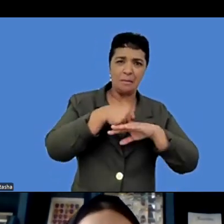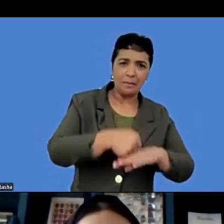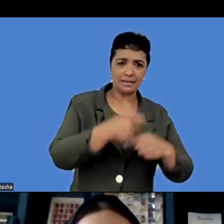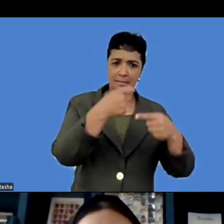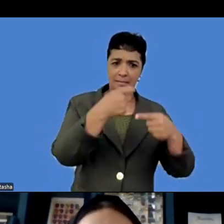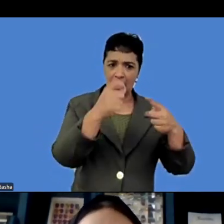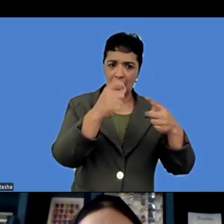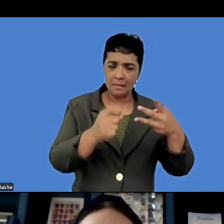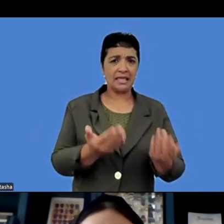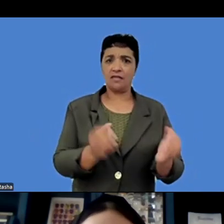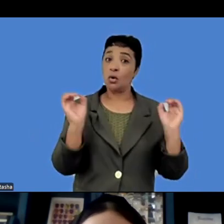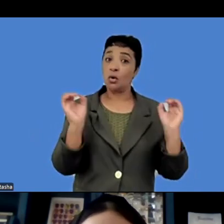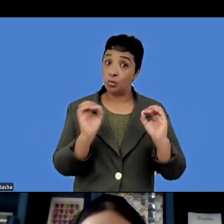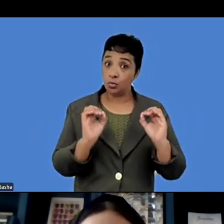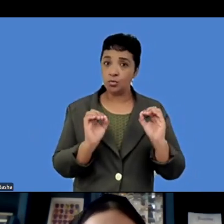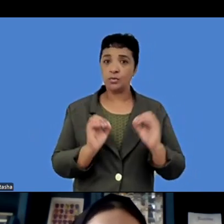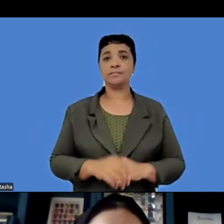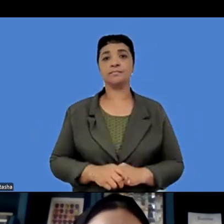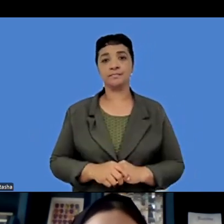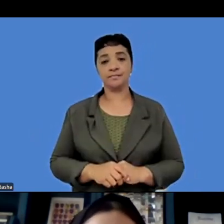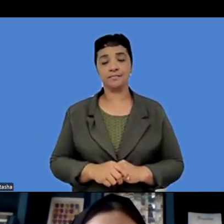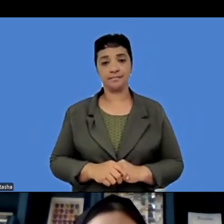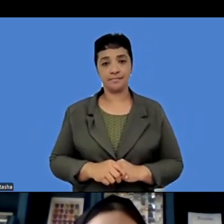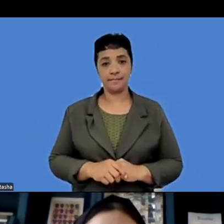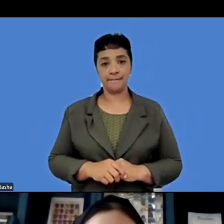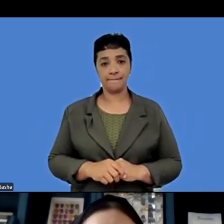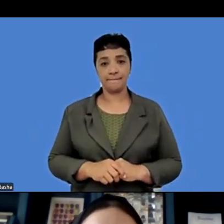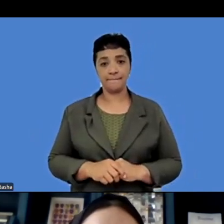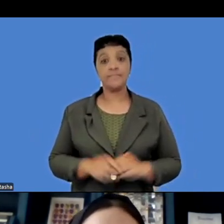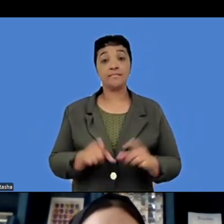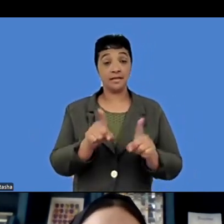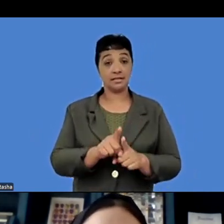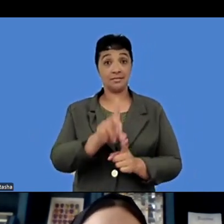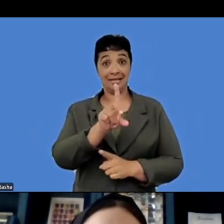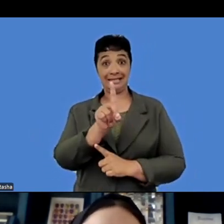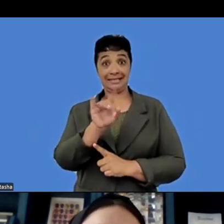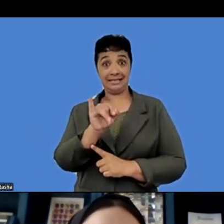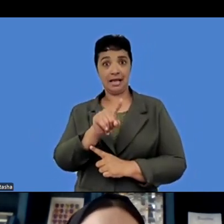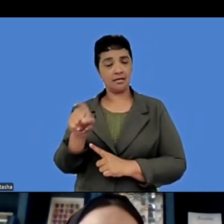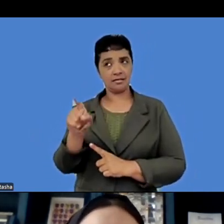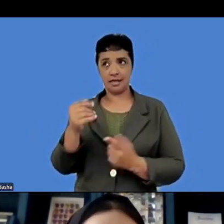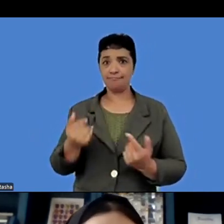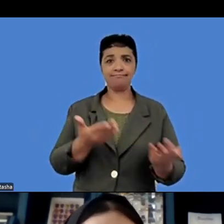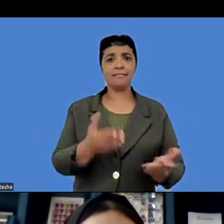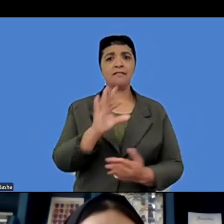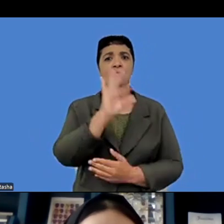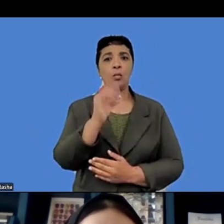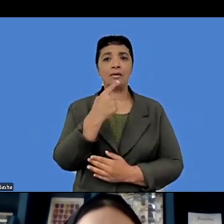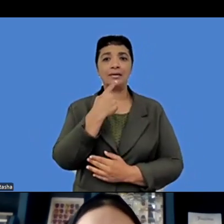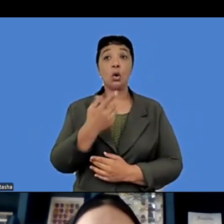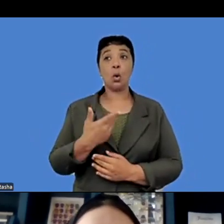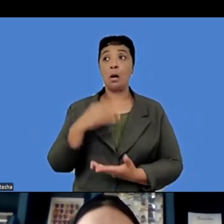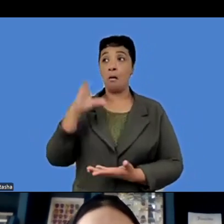was also they used deinstitutionalization as an excuse for cost